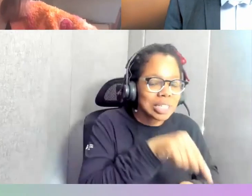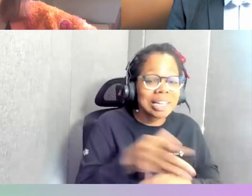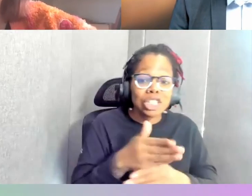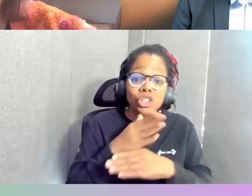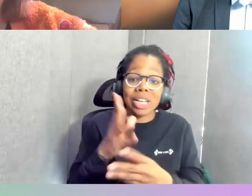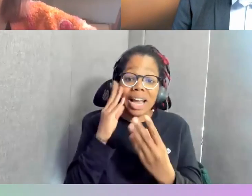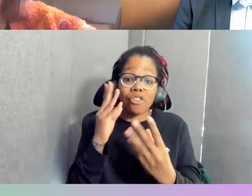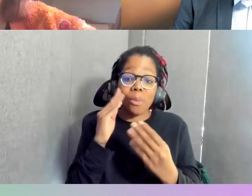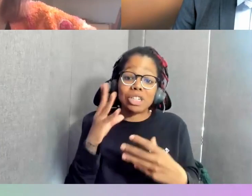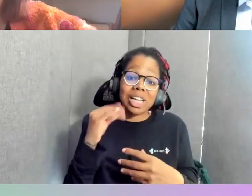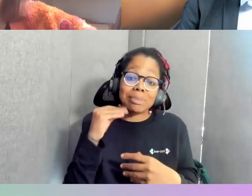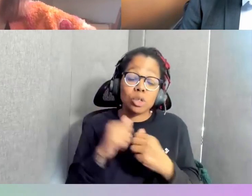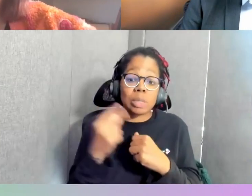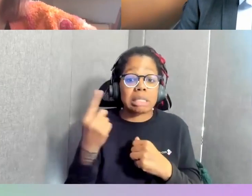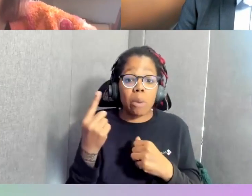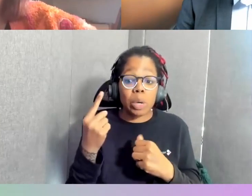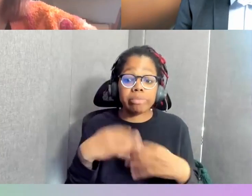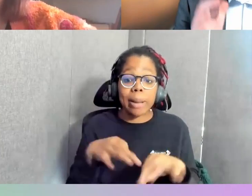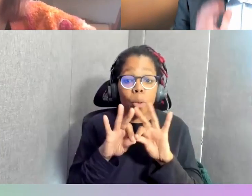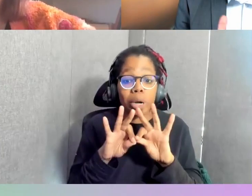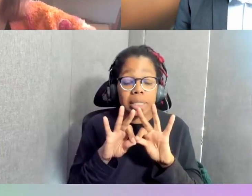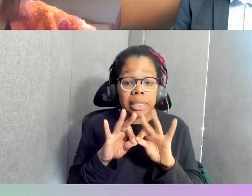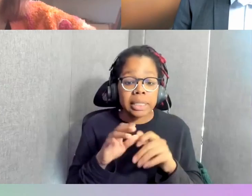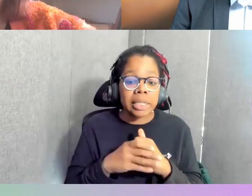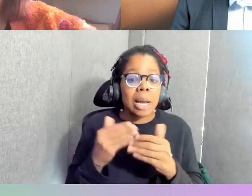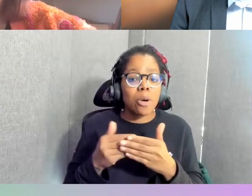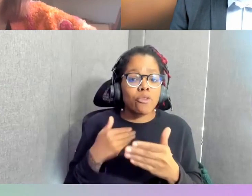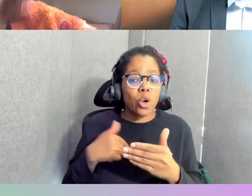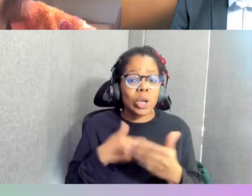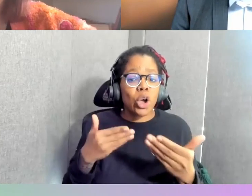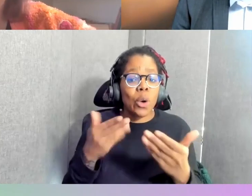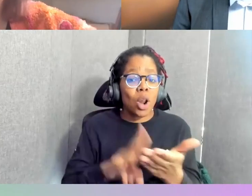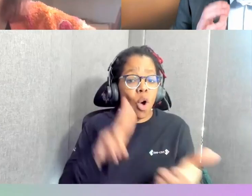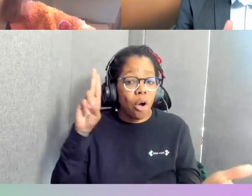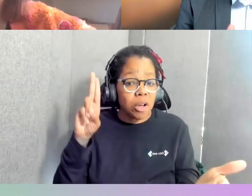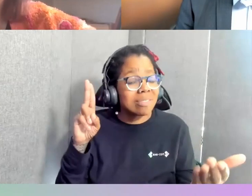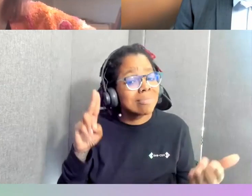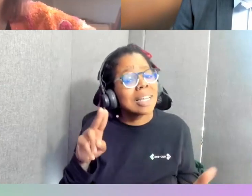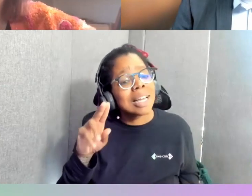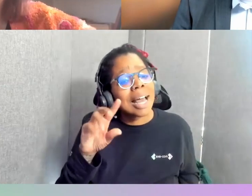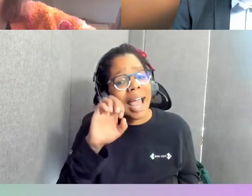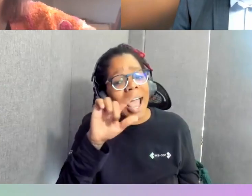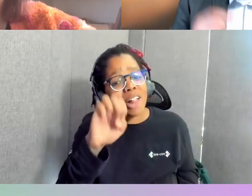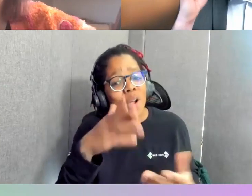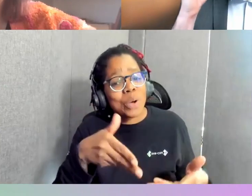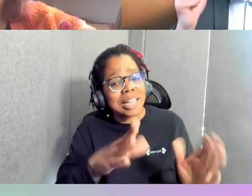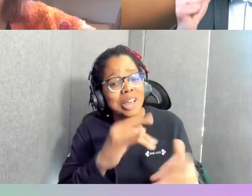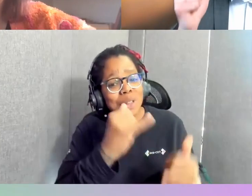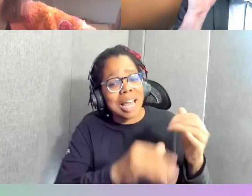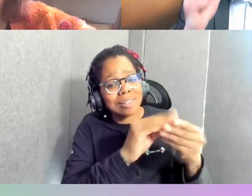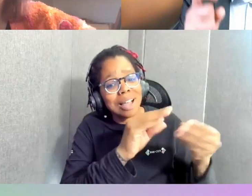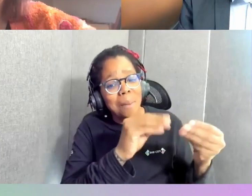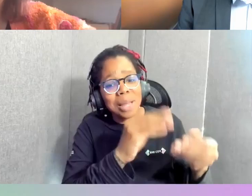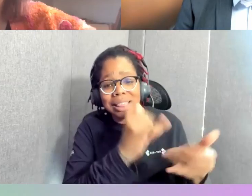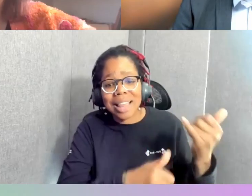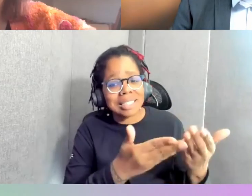that experience Absolutely. With somebody is something important. Before we go ahead and log off today, Elle, I wanted to give you the last word of that last